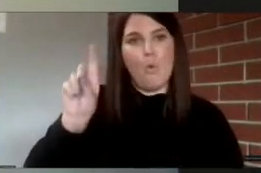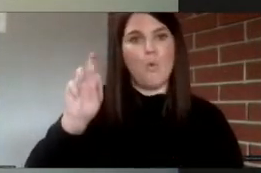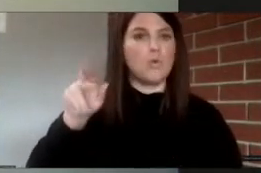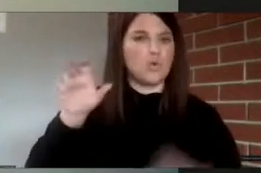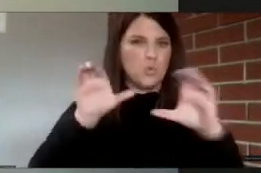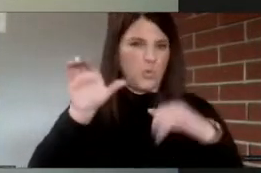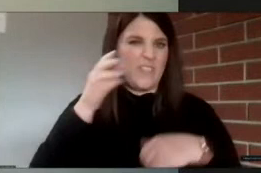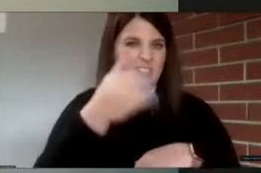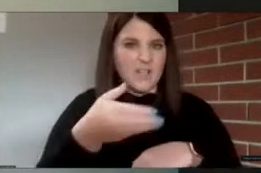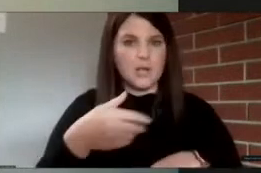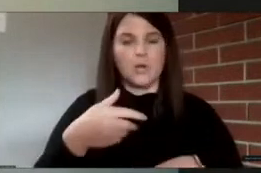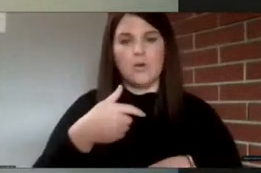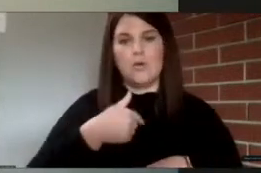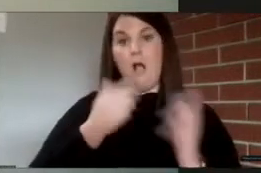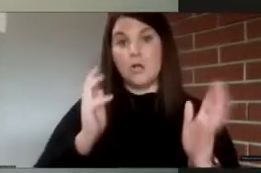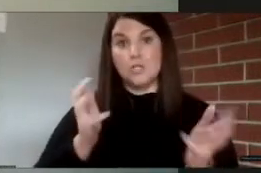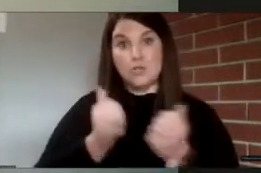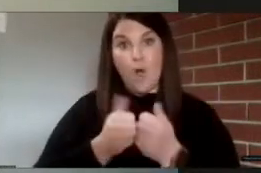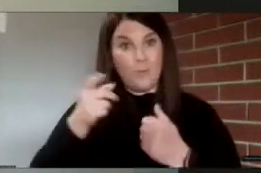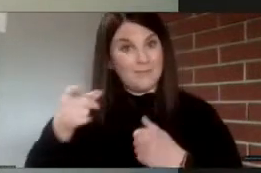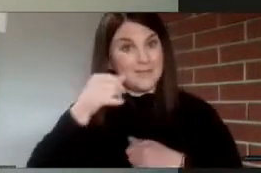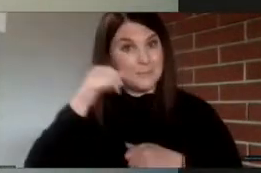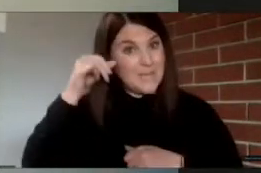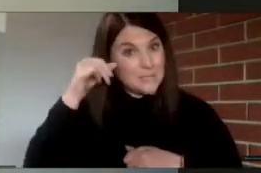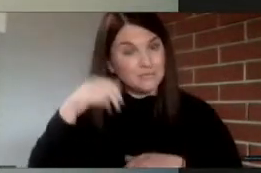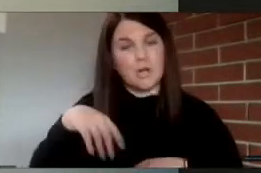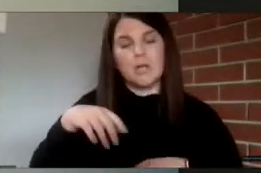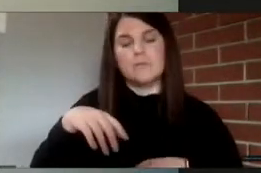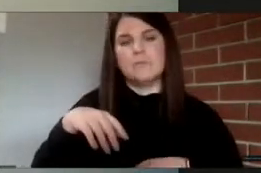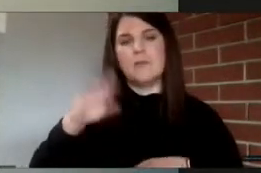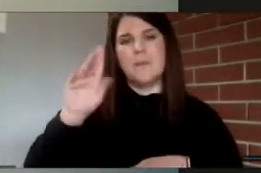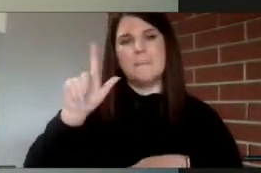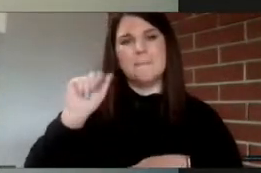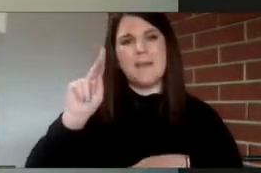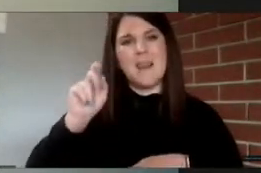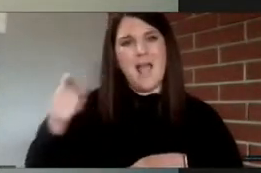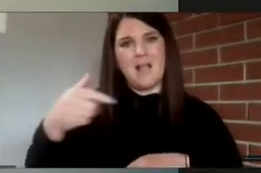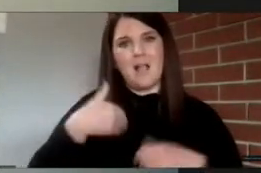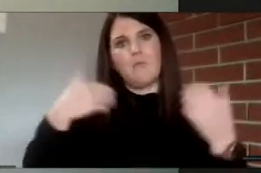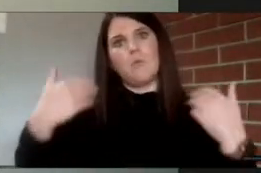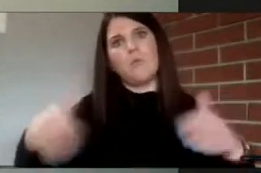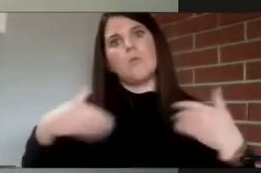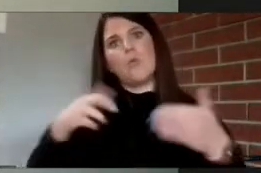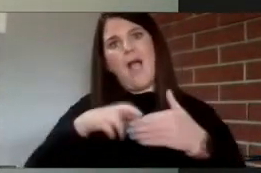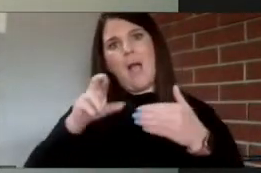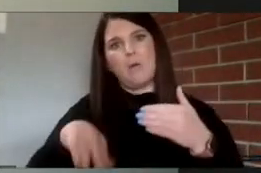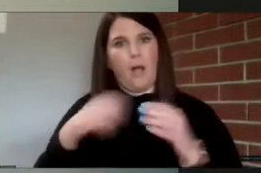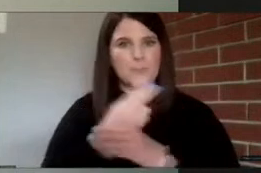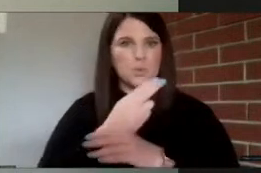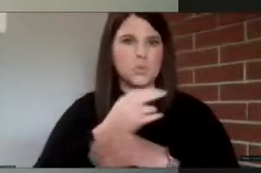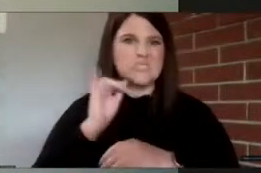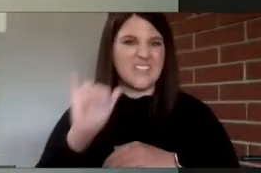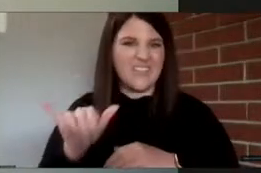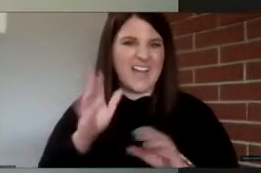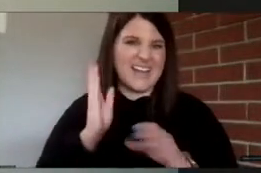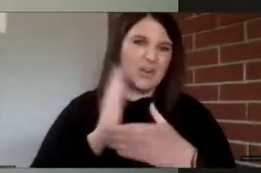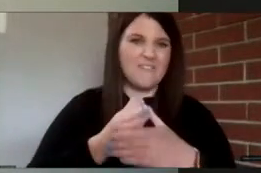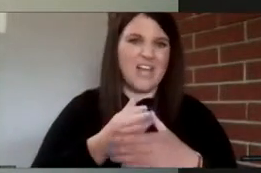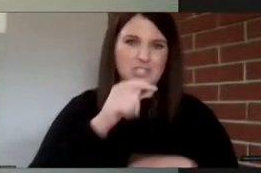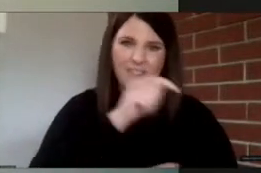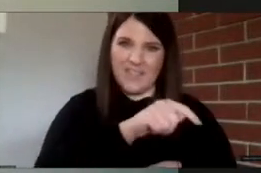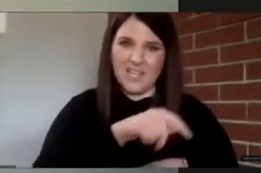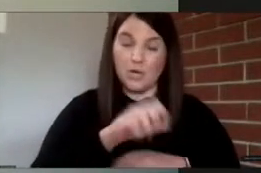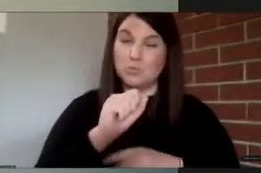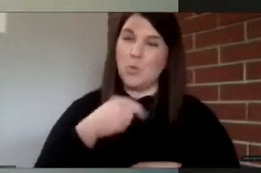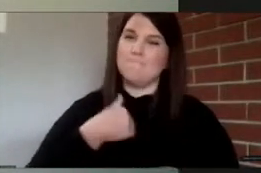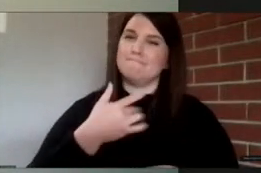there. And I got a chance to talk to Blake yesterday, and Blake is having incredible outcomes using this there. So this framework, we believe, could